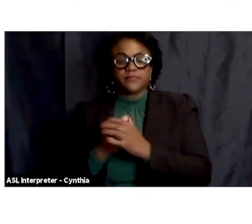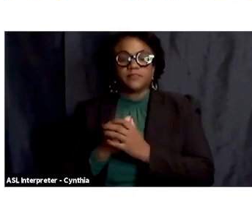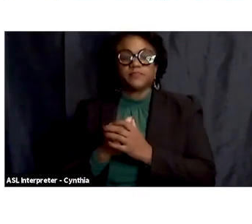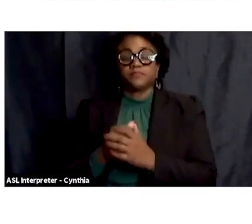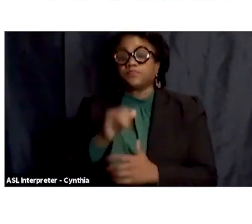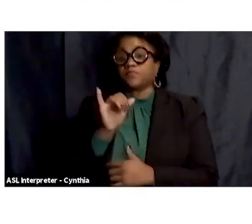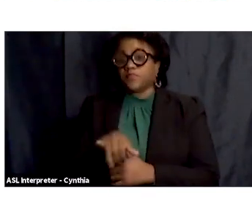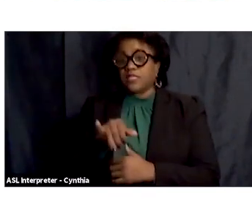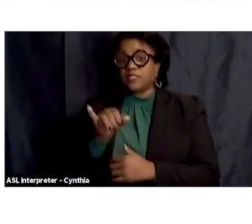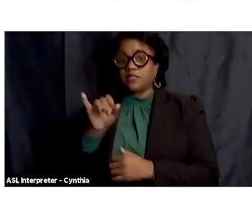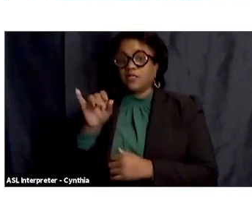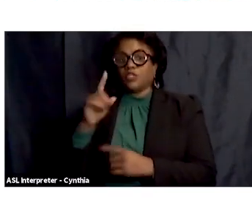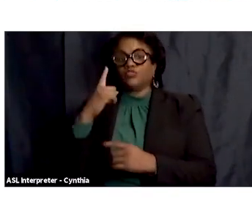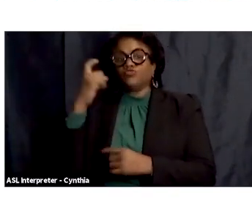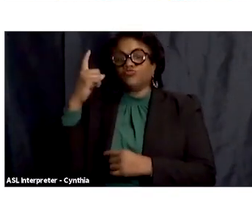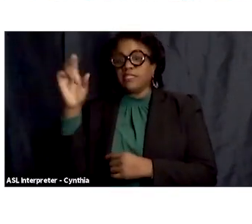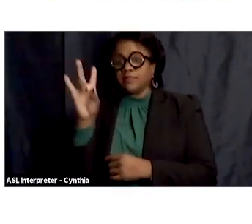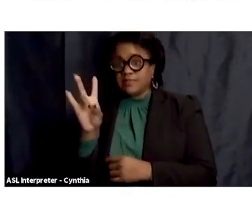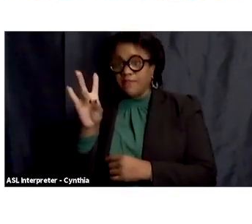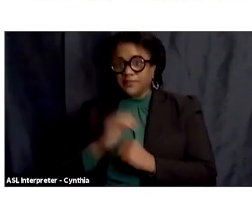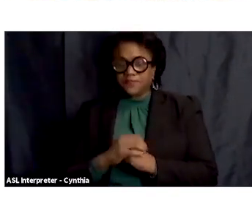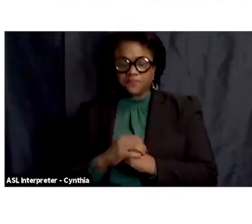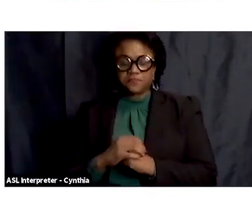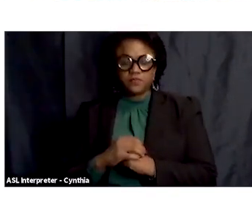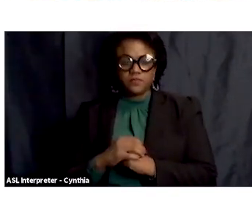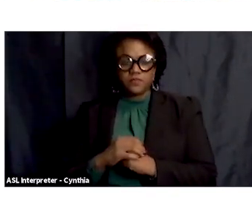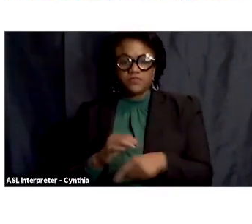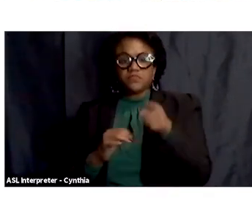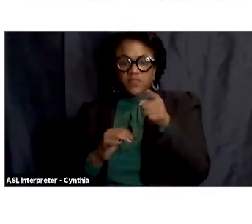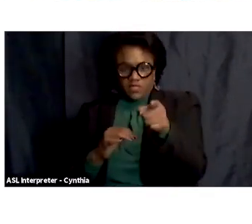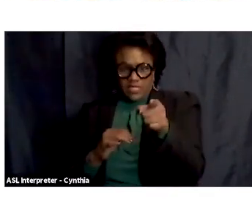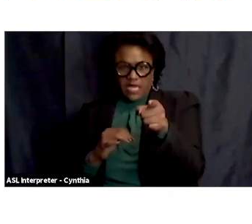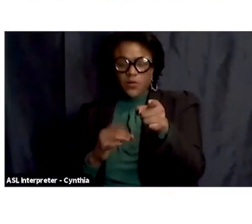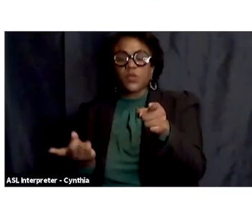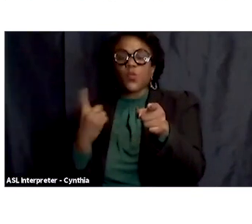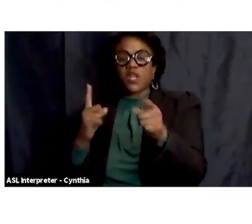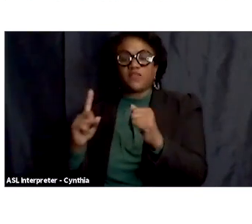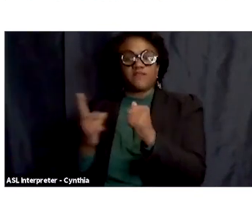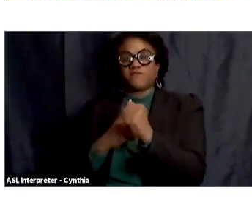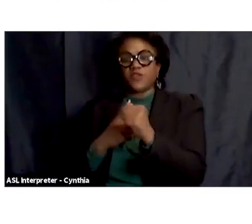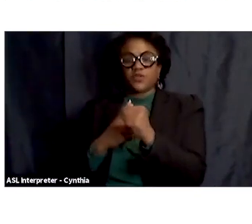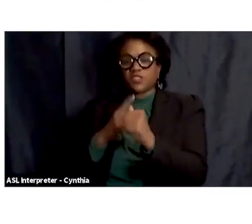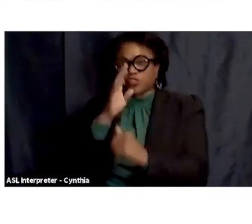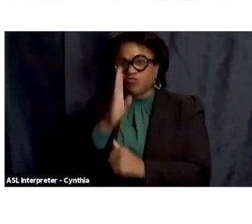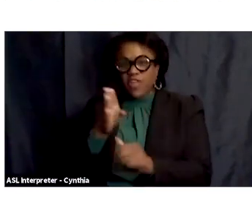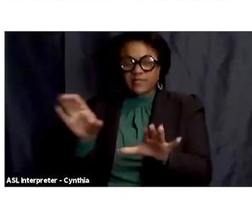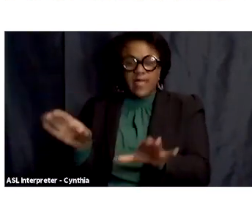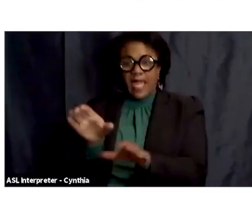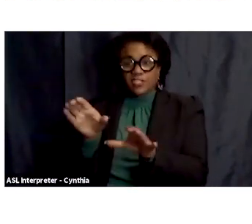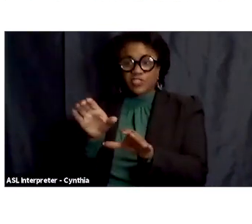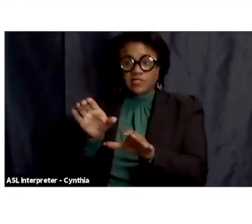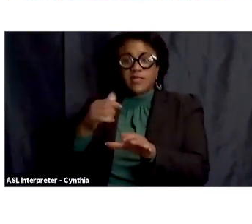This is the Dream 7. This was one of the first direct actions that